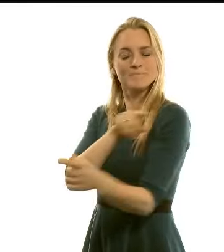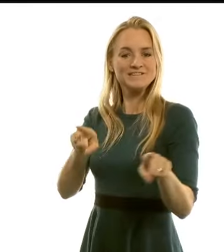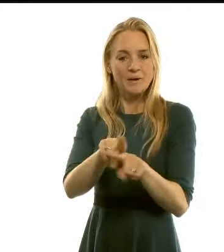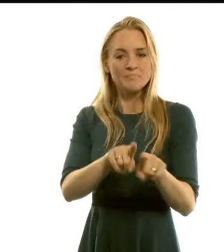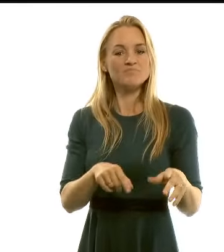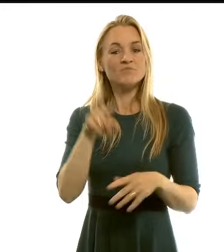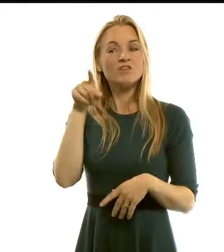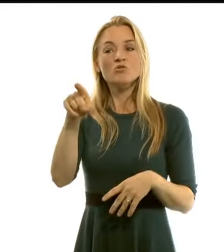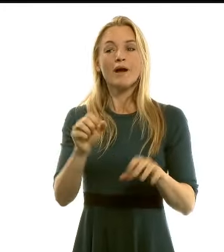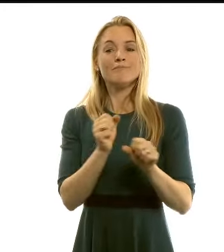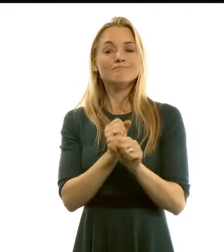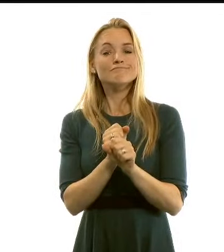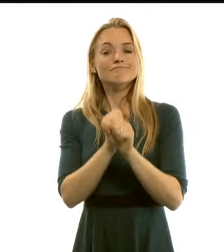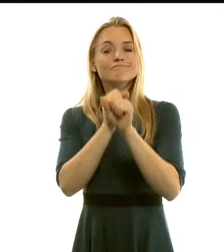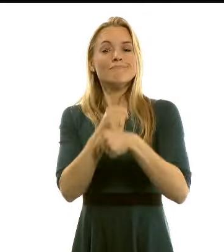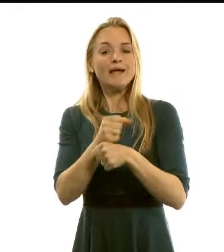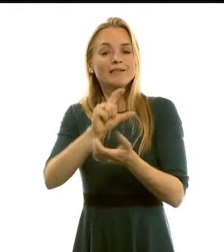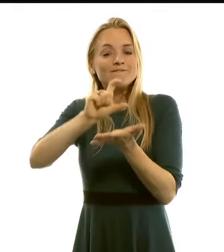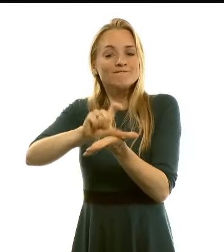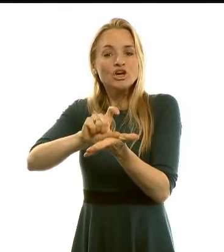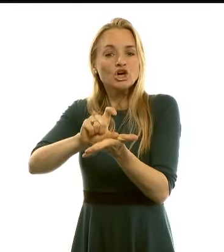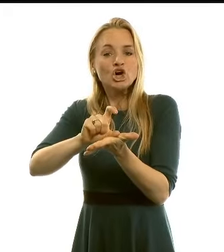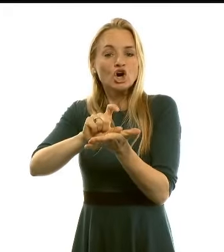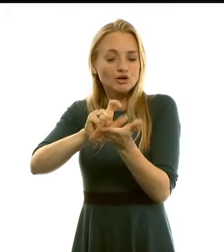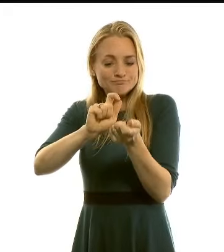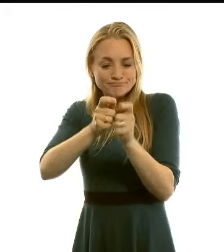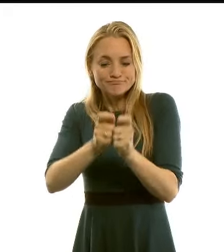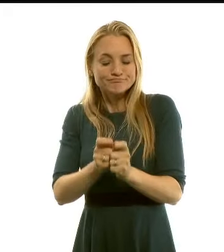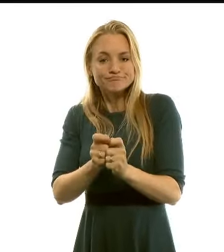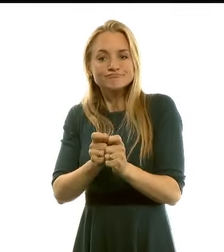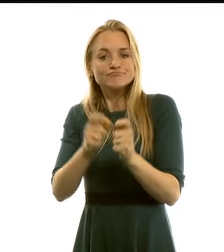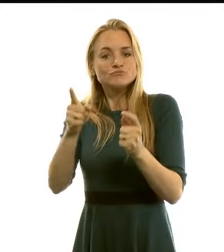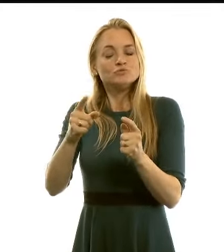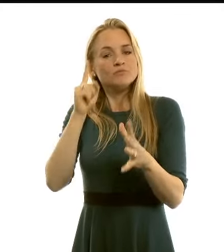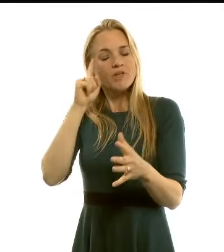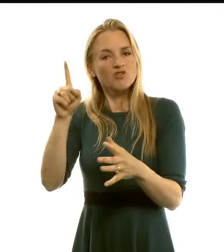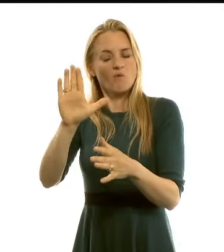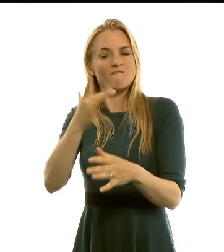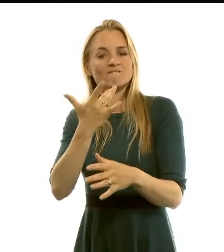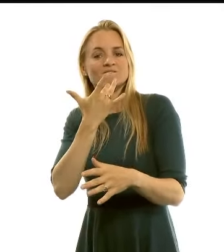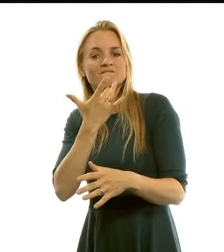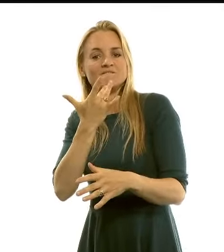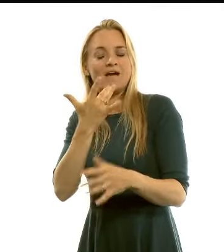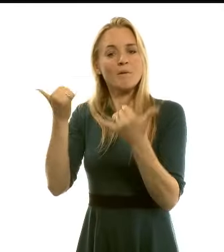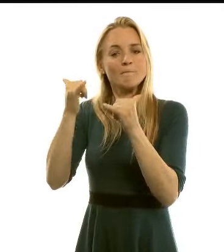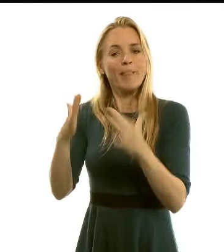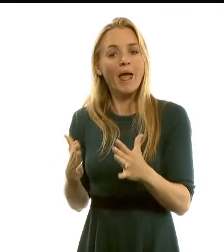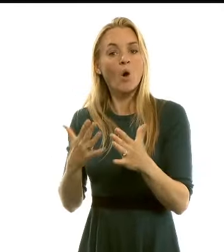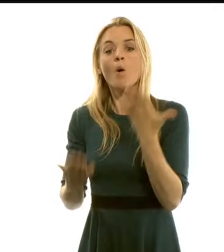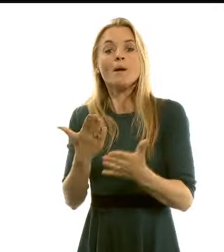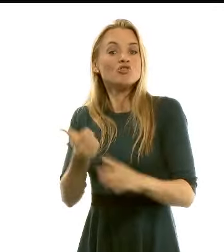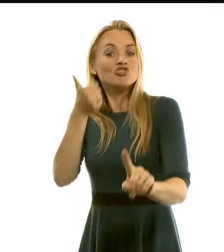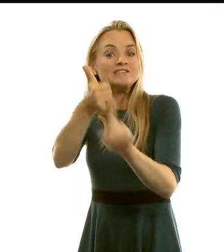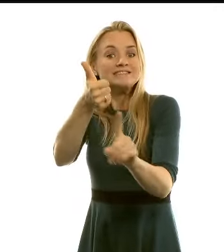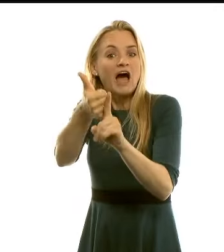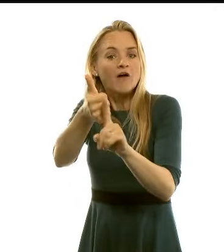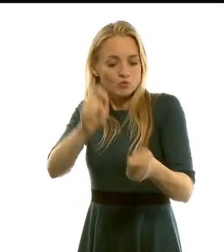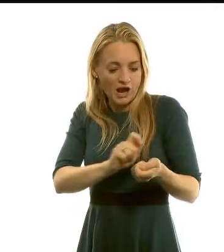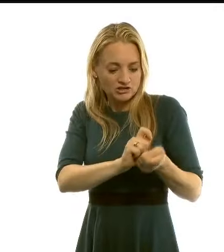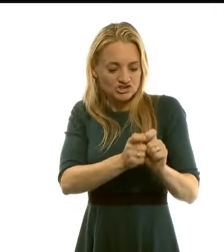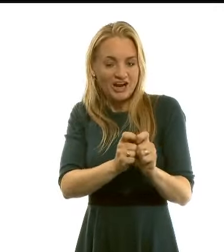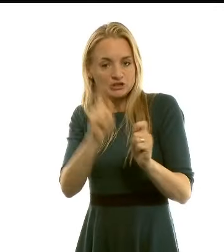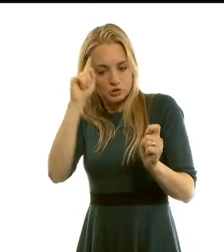can look maybe like your favorite Barca player or steward or even you. Yes, you. Or maybe